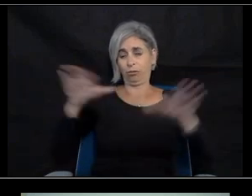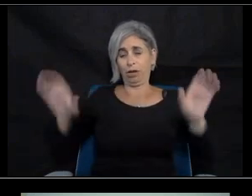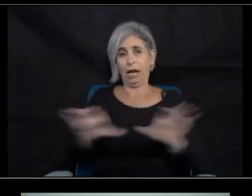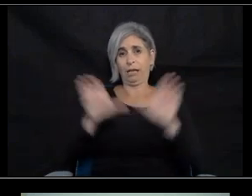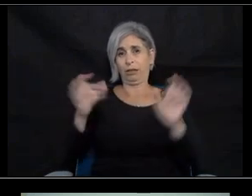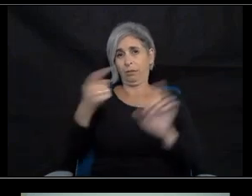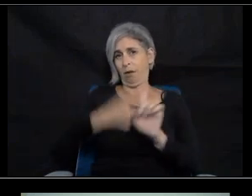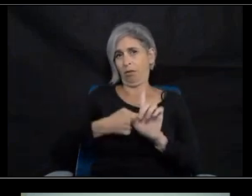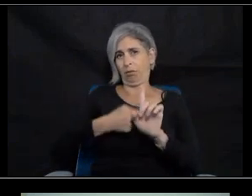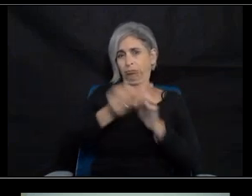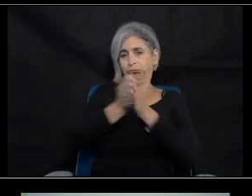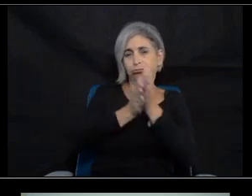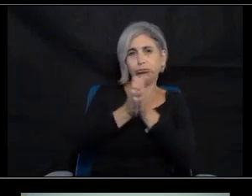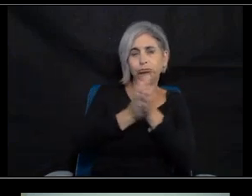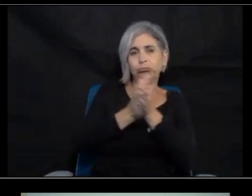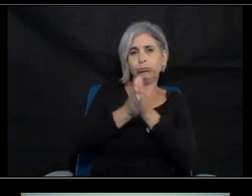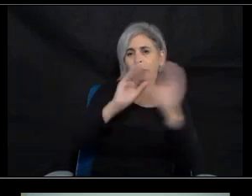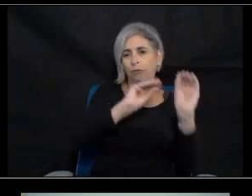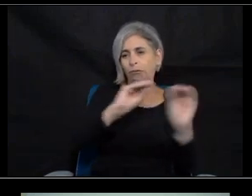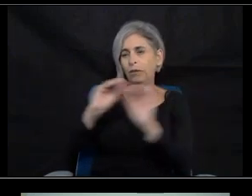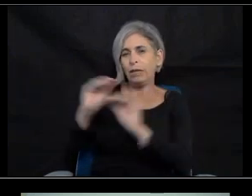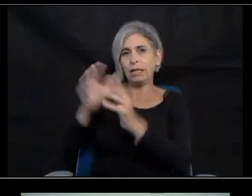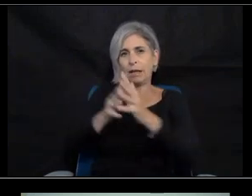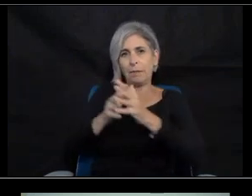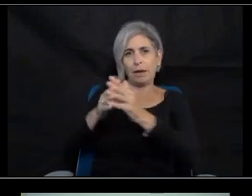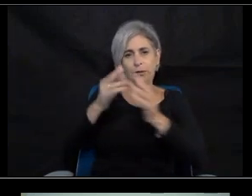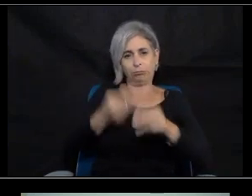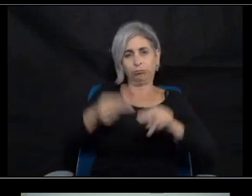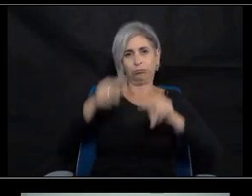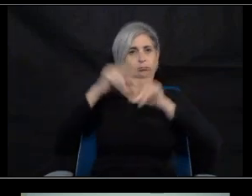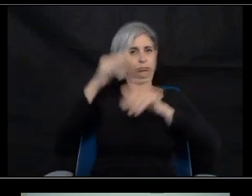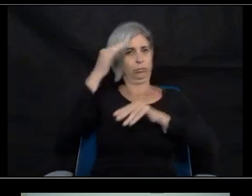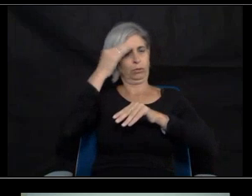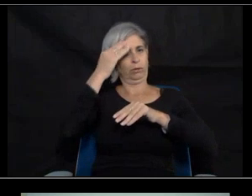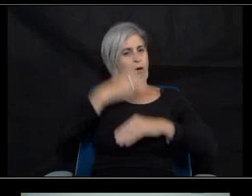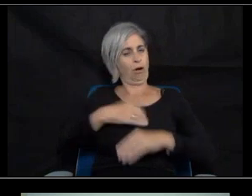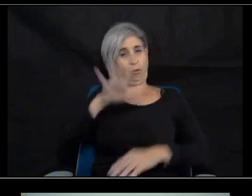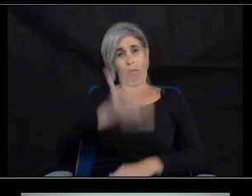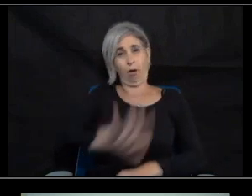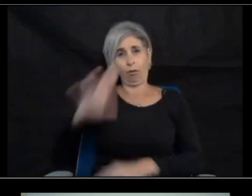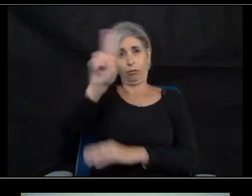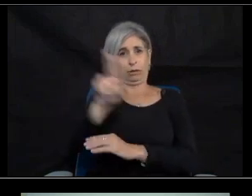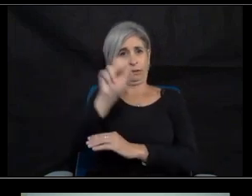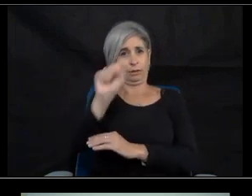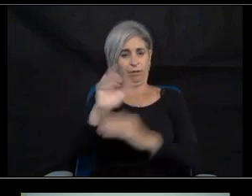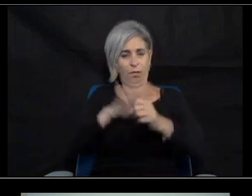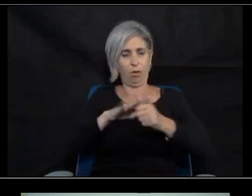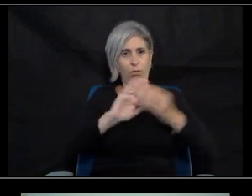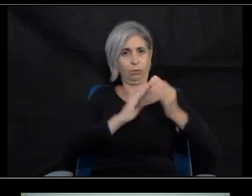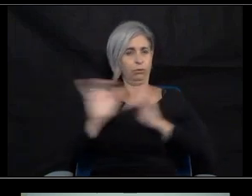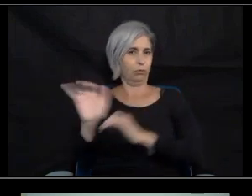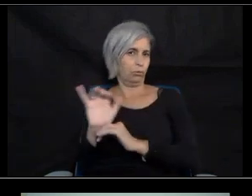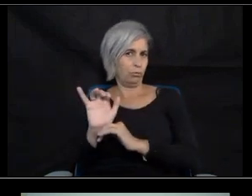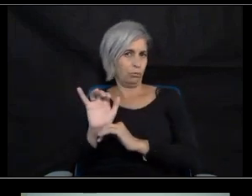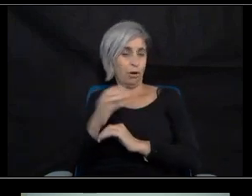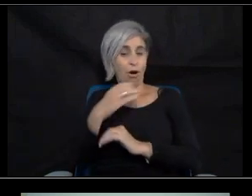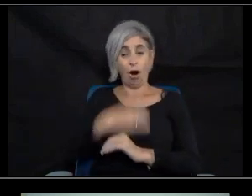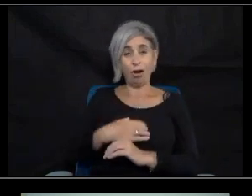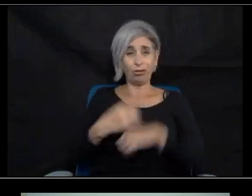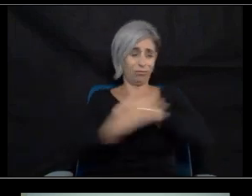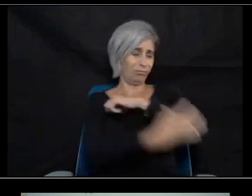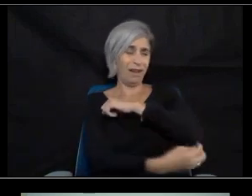an initiative created by Feeding America to help raise awareness about the issue of hunger in the United States and local communities. And whereas hunger and